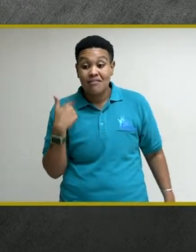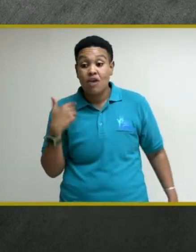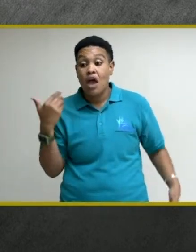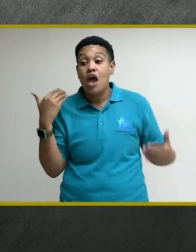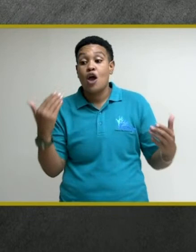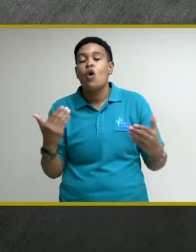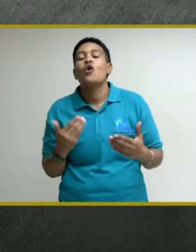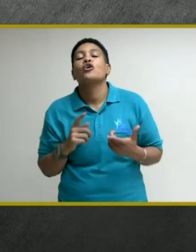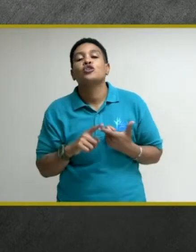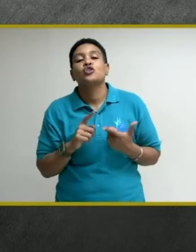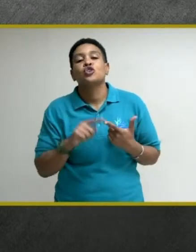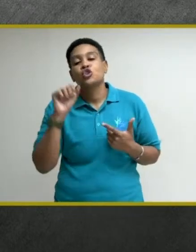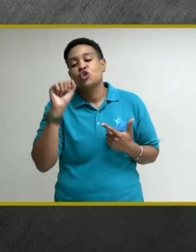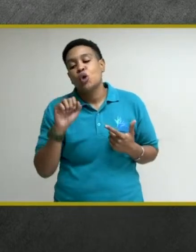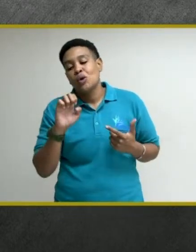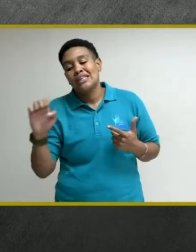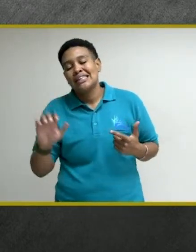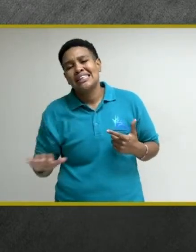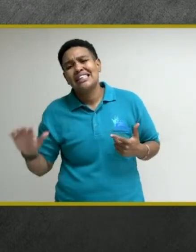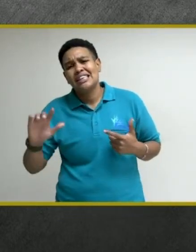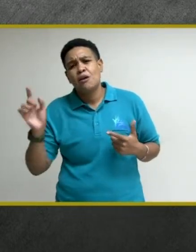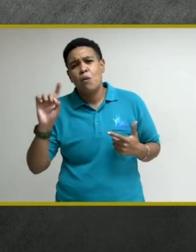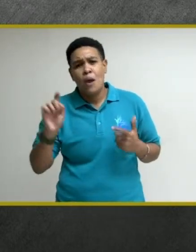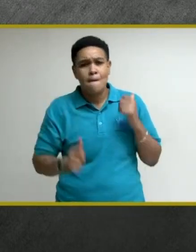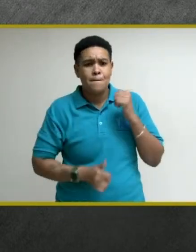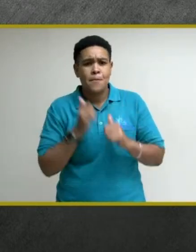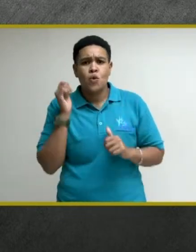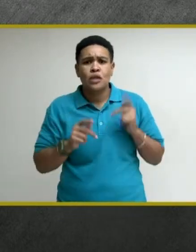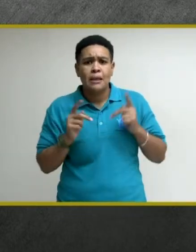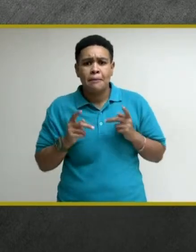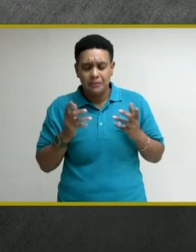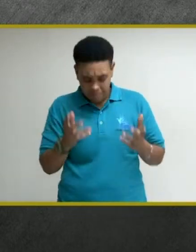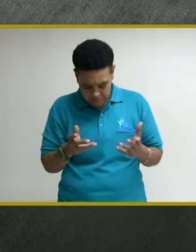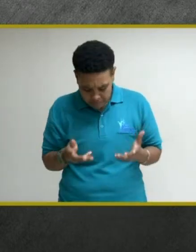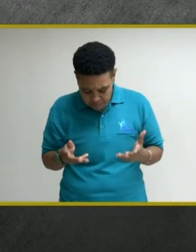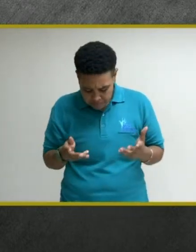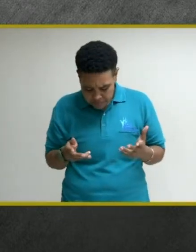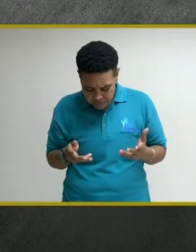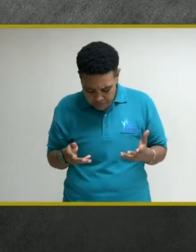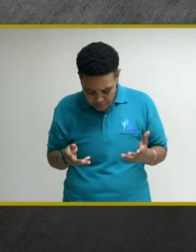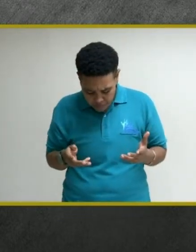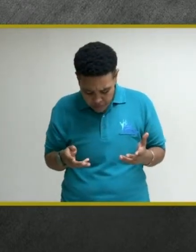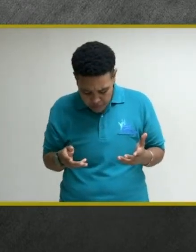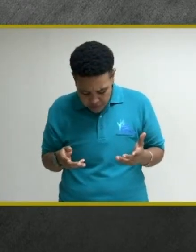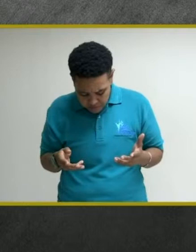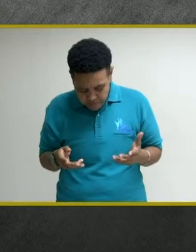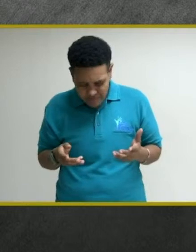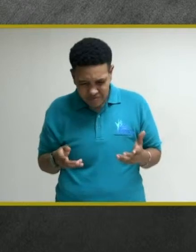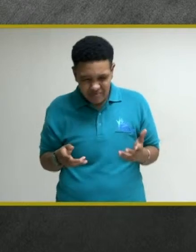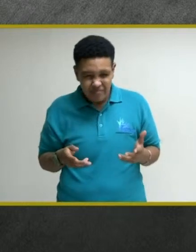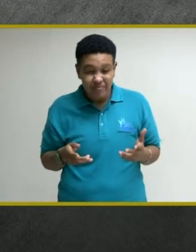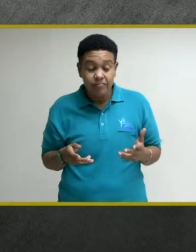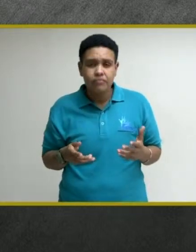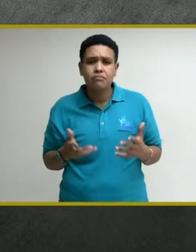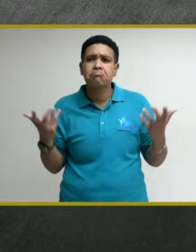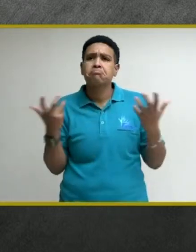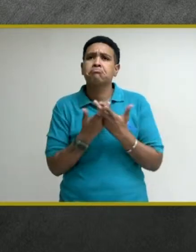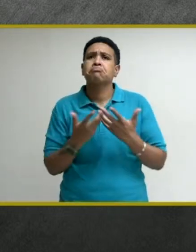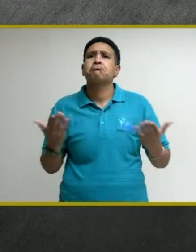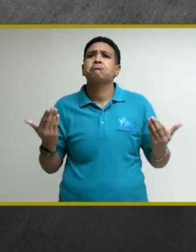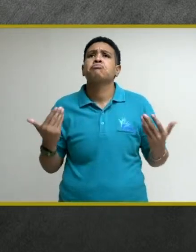the Southeast region now, which is where most of the persons would have been eligible to receive